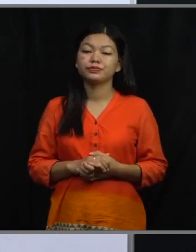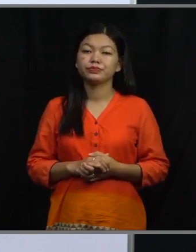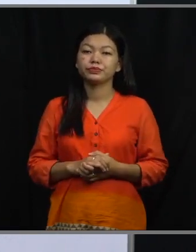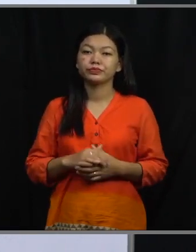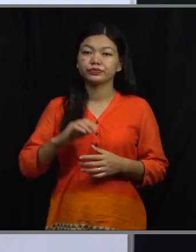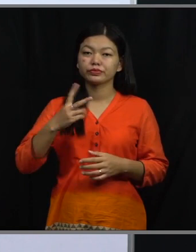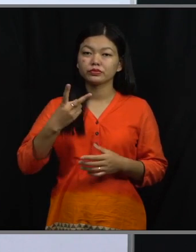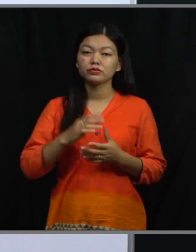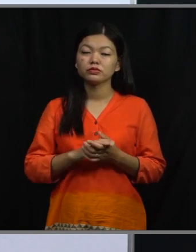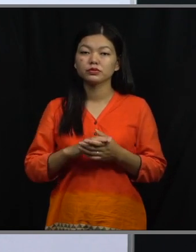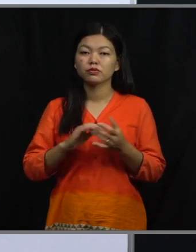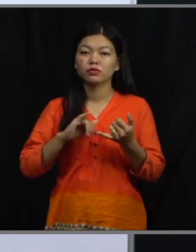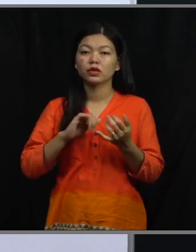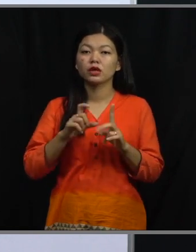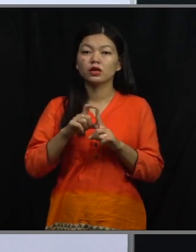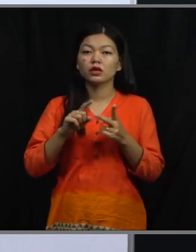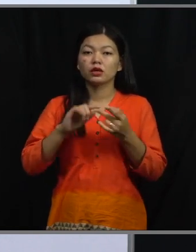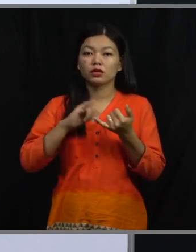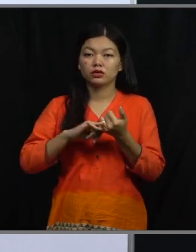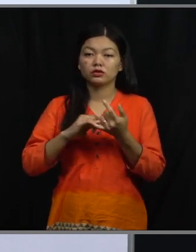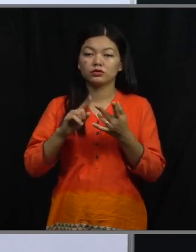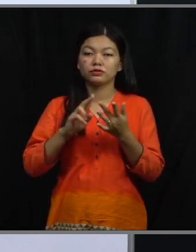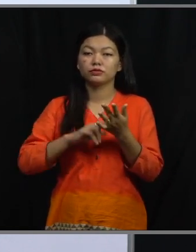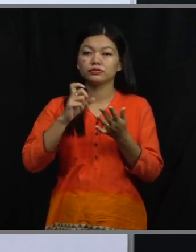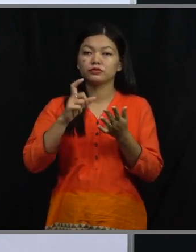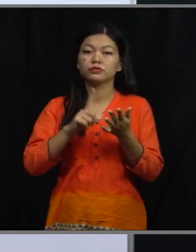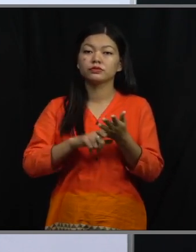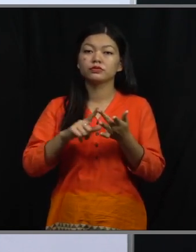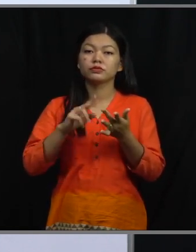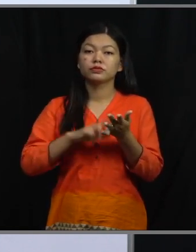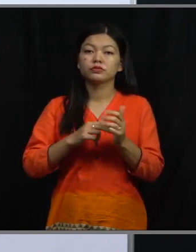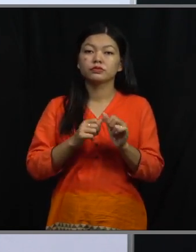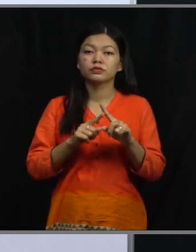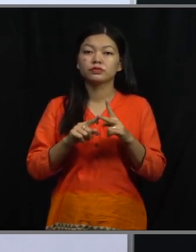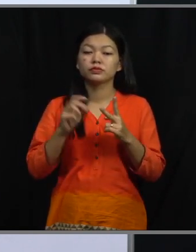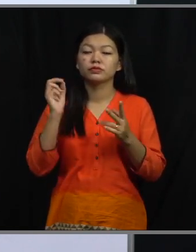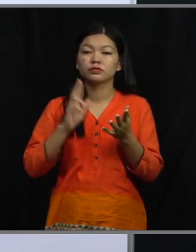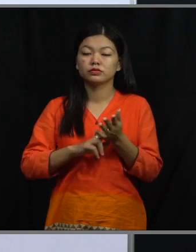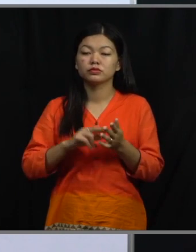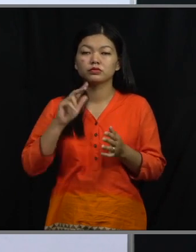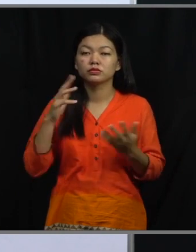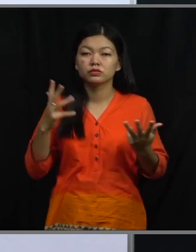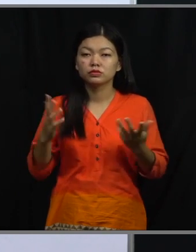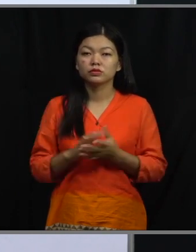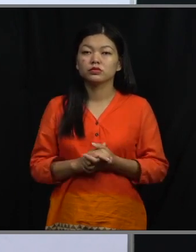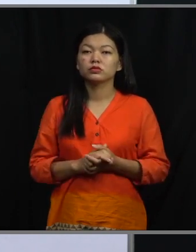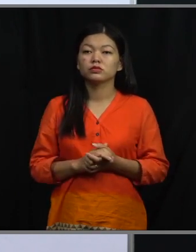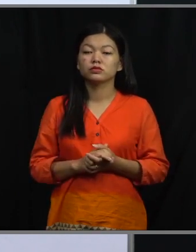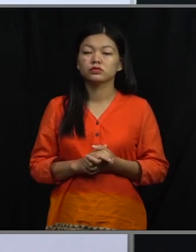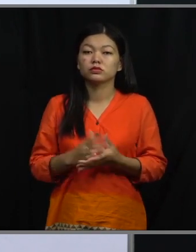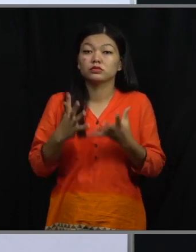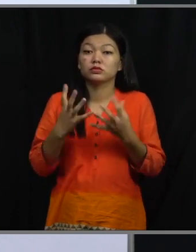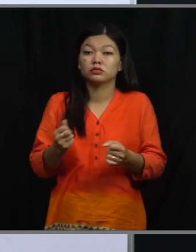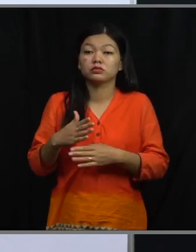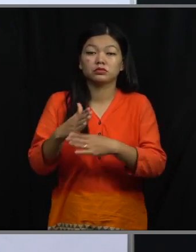this inclination of sons and wives to share, okay, in the sense that, okay, this inclination means unwillingness